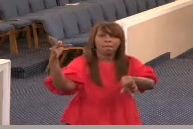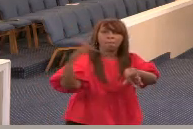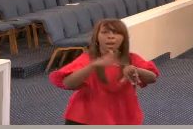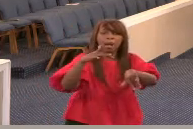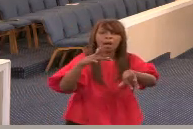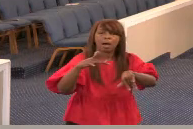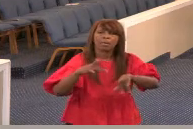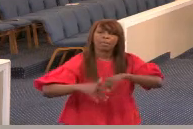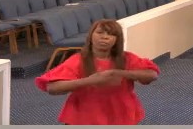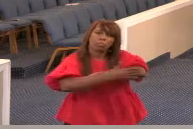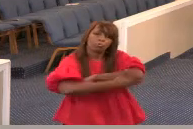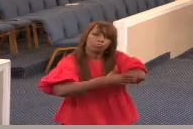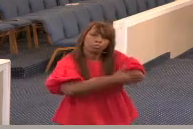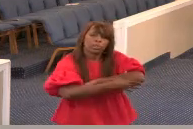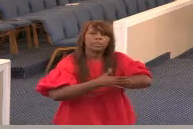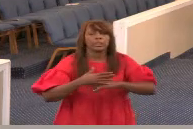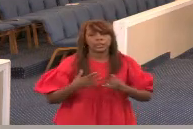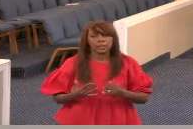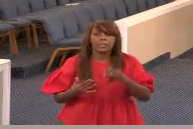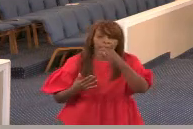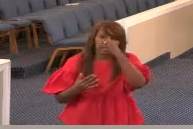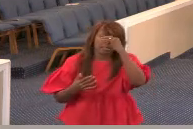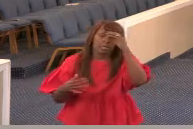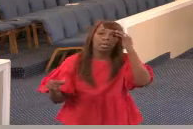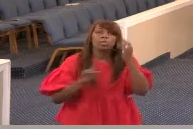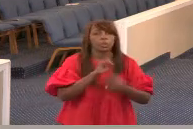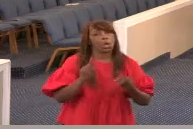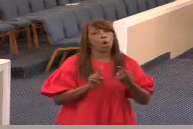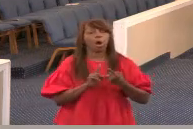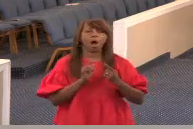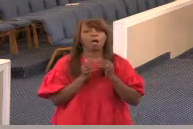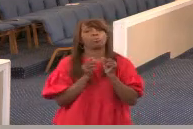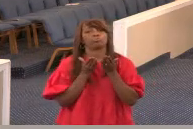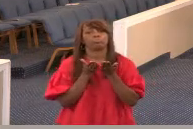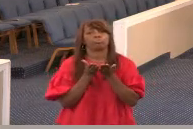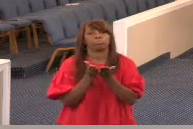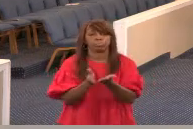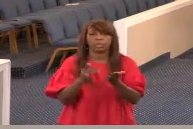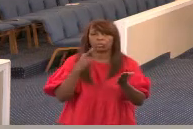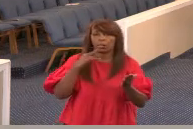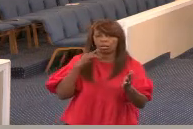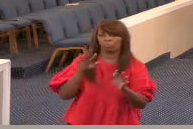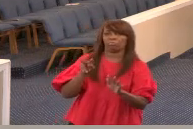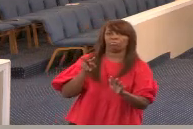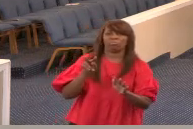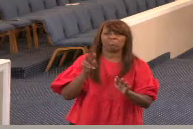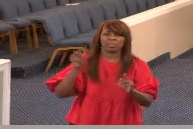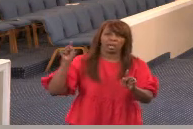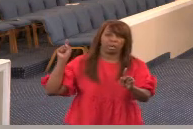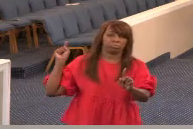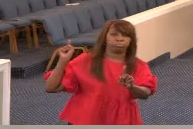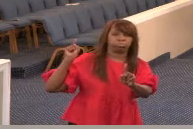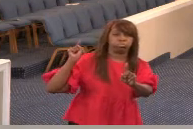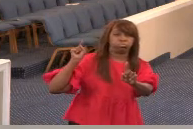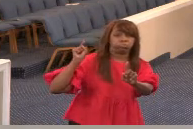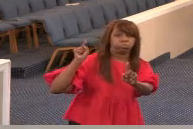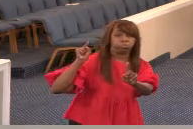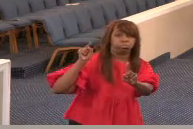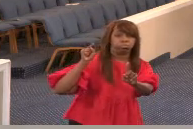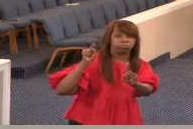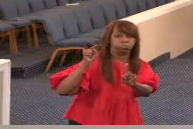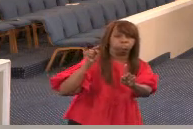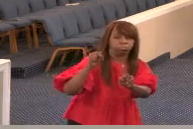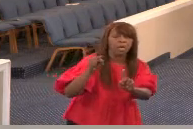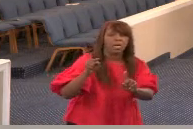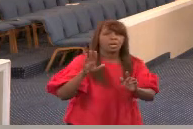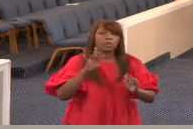sounded and found it 20 fathoms, and when they had gone a little further, they sounded again and found it 15 fathoms. Then, fearing